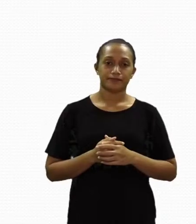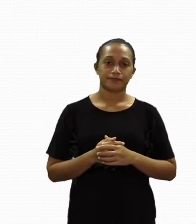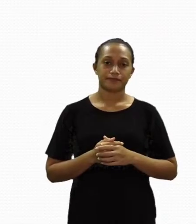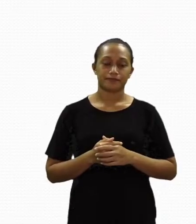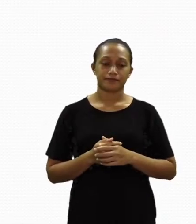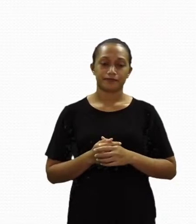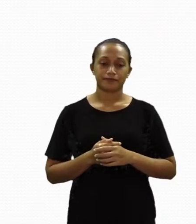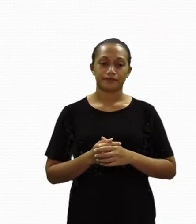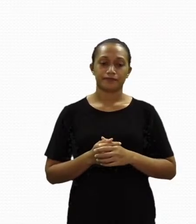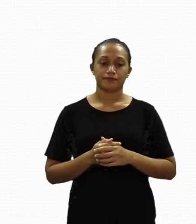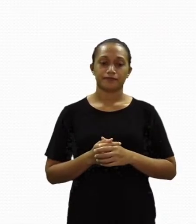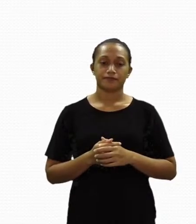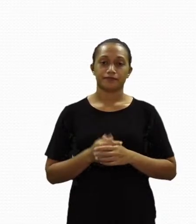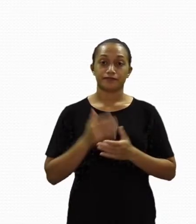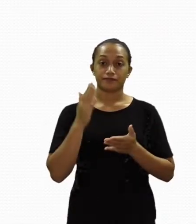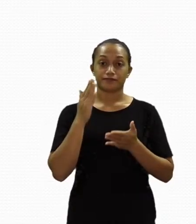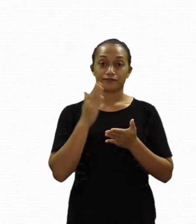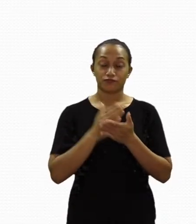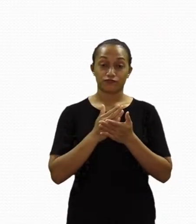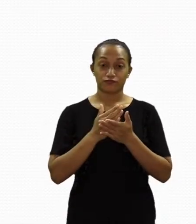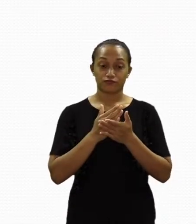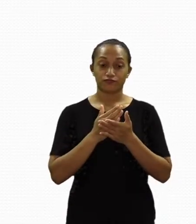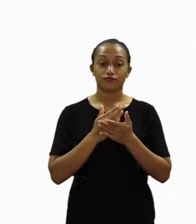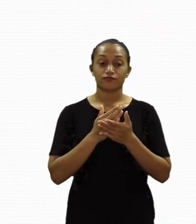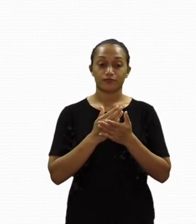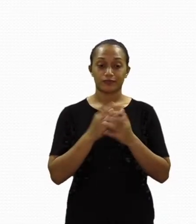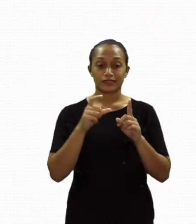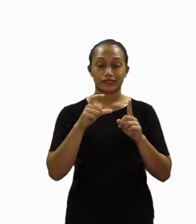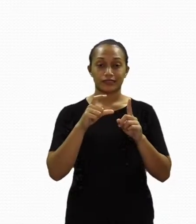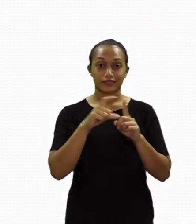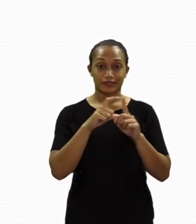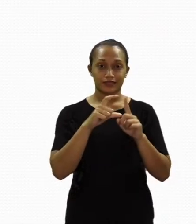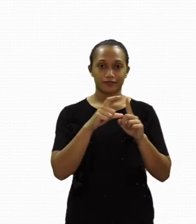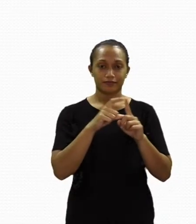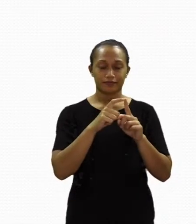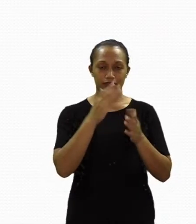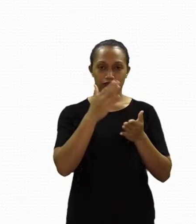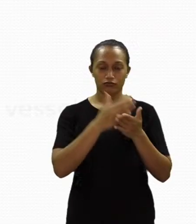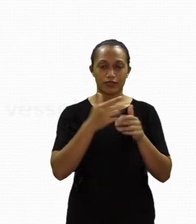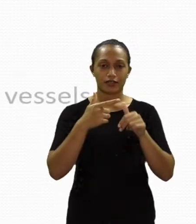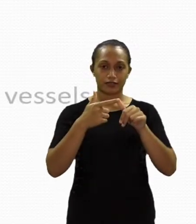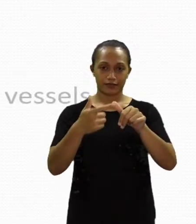Okay, the correct answer is D. All of the above.